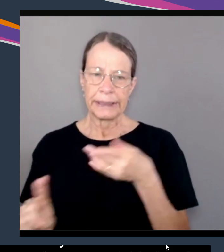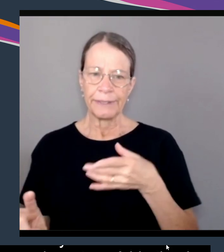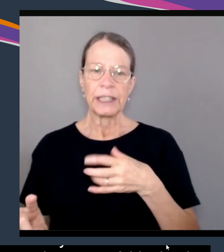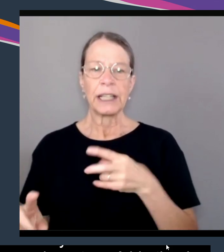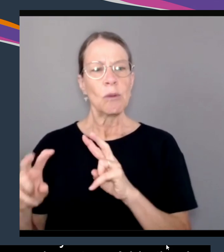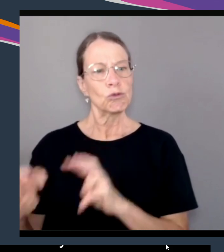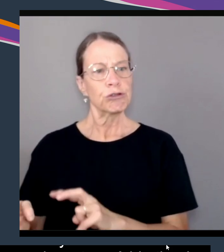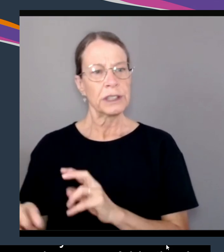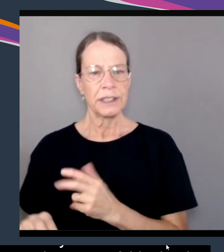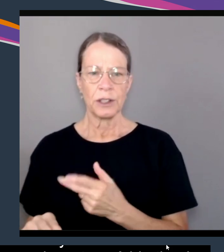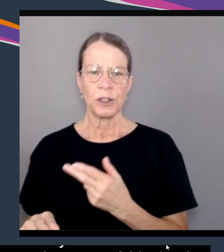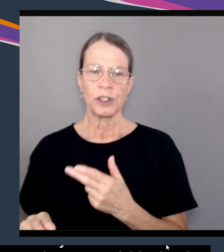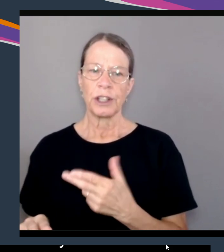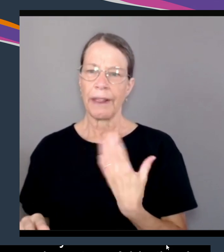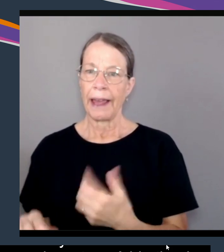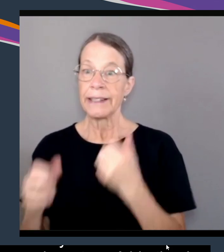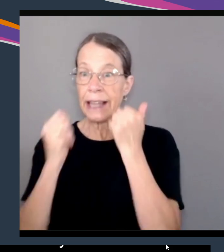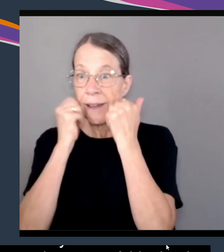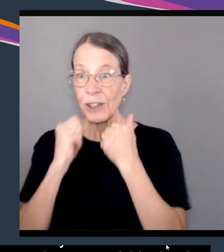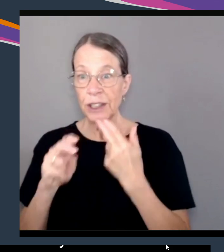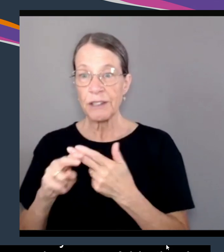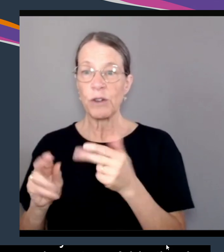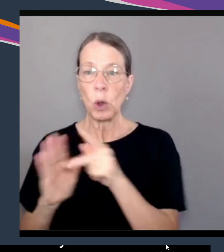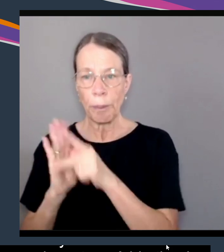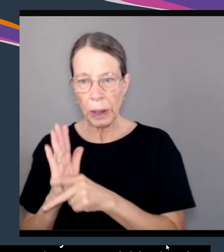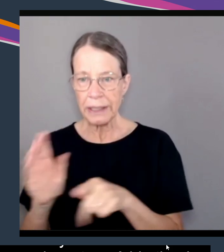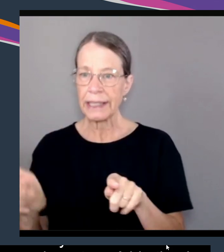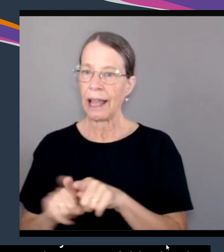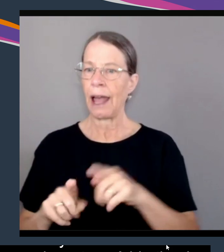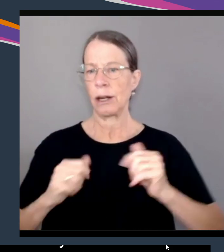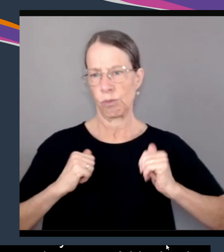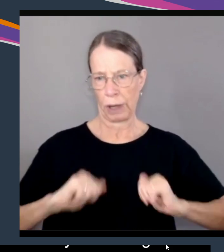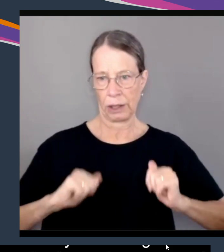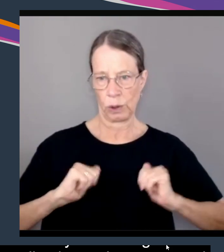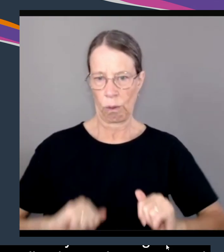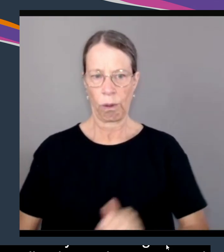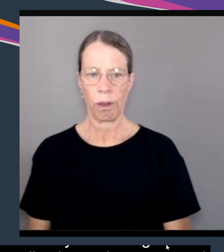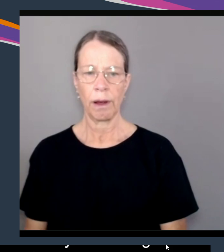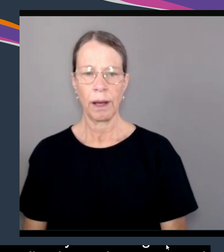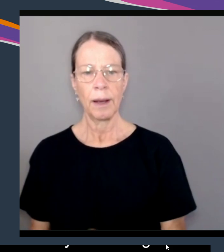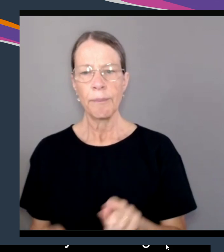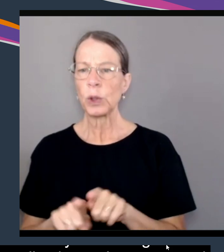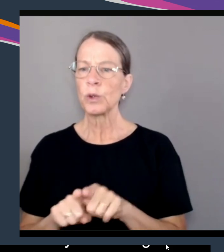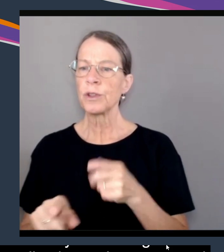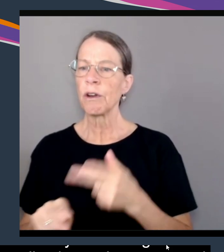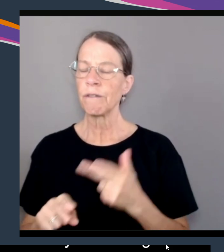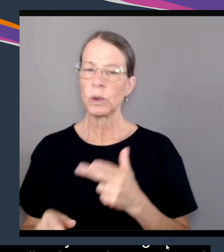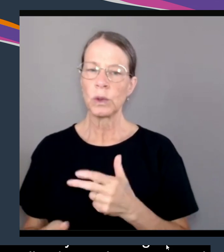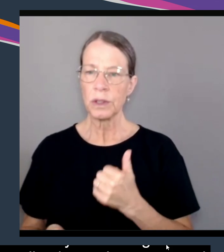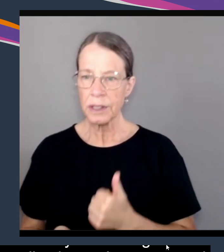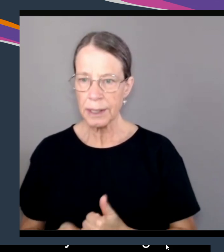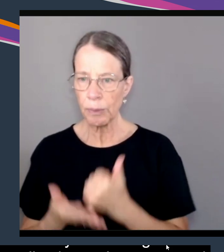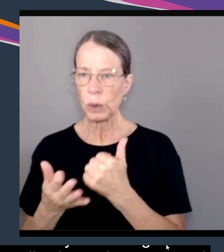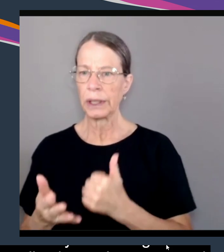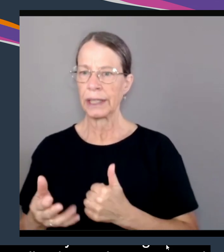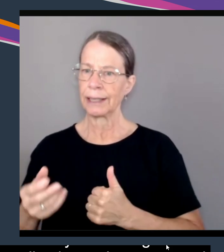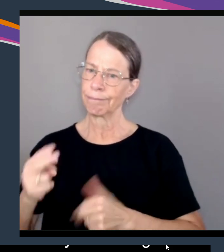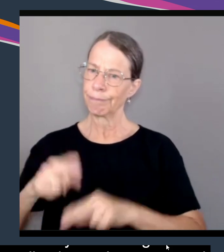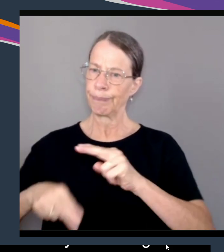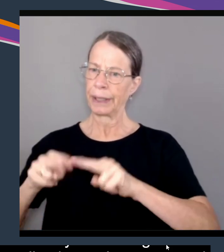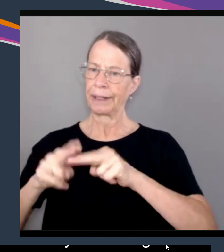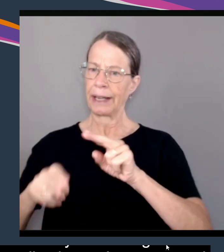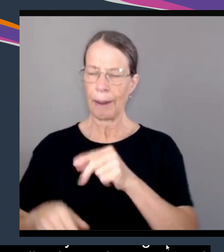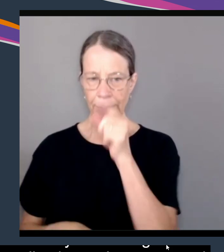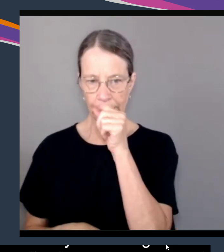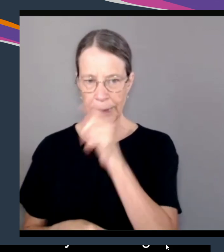and practice, but also importantly, as we've heard, supporting capacity strengthening that is needed